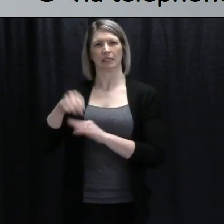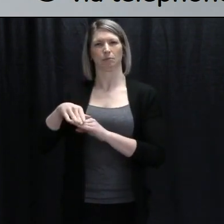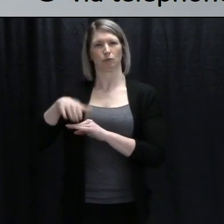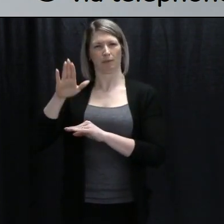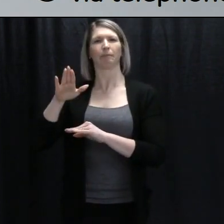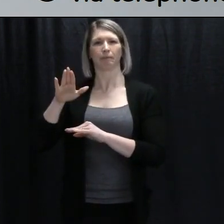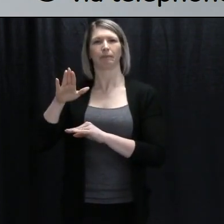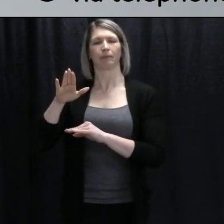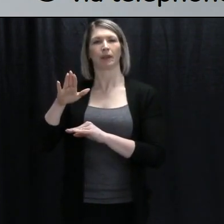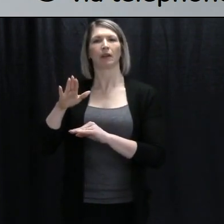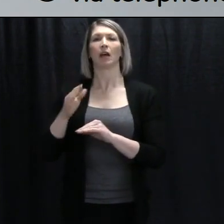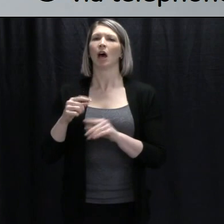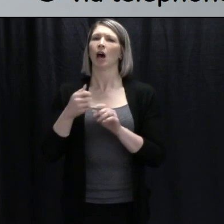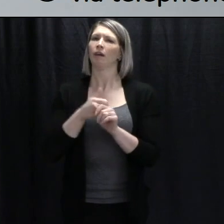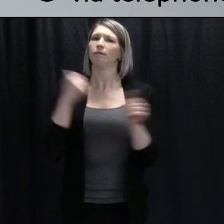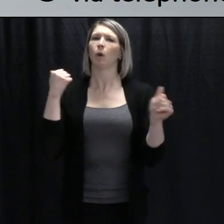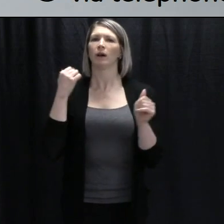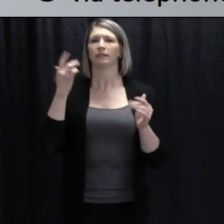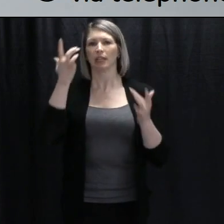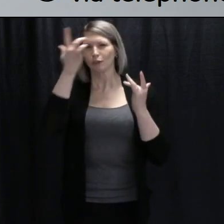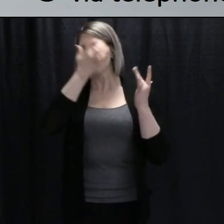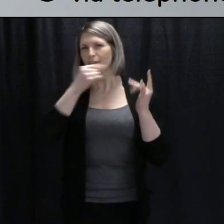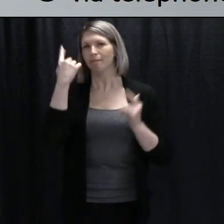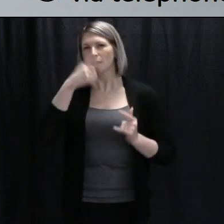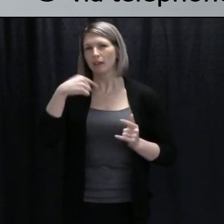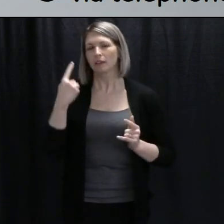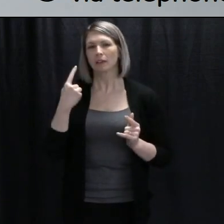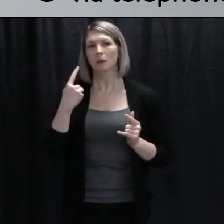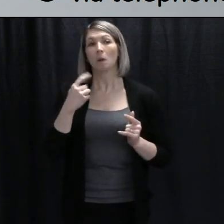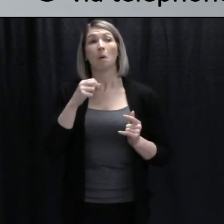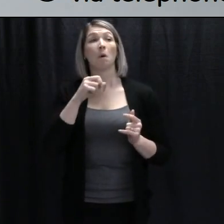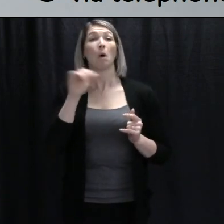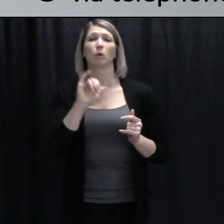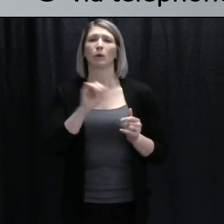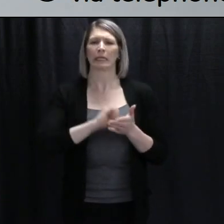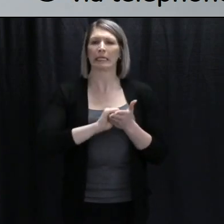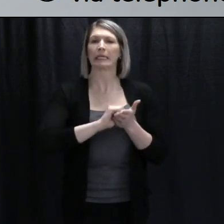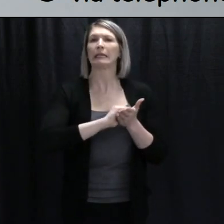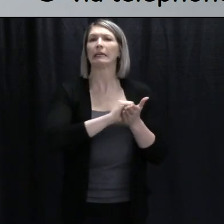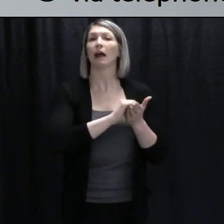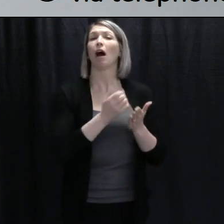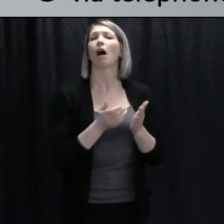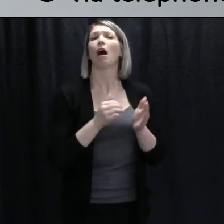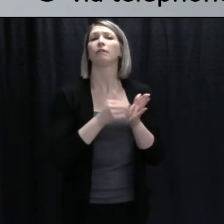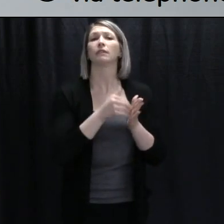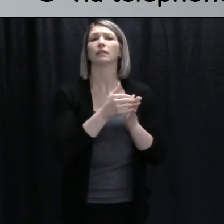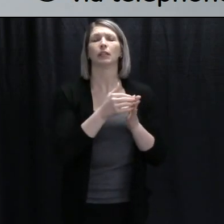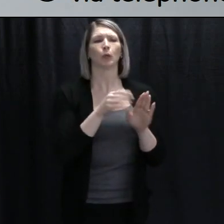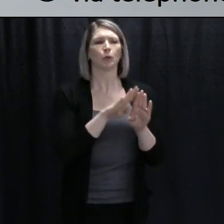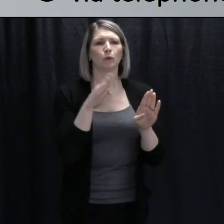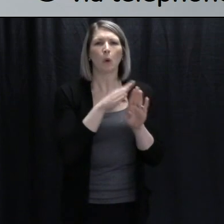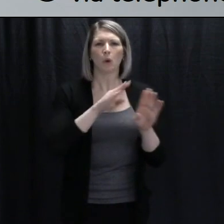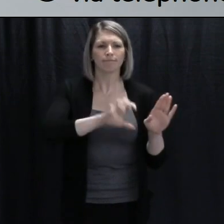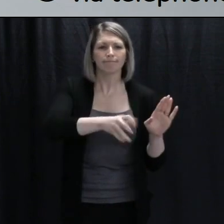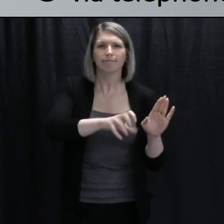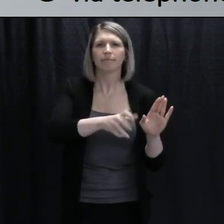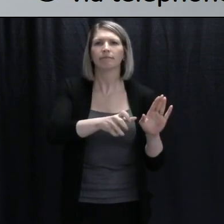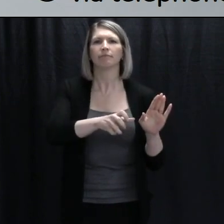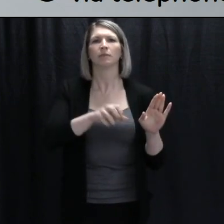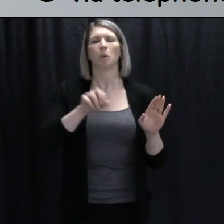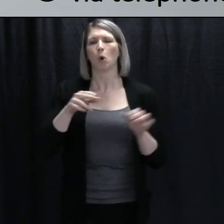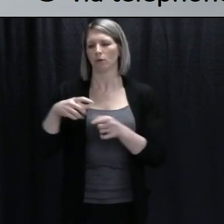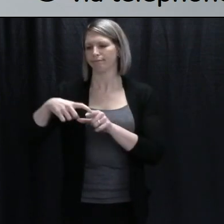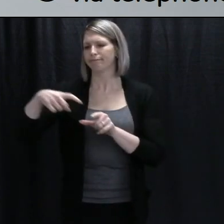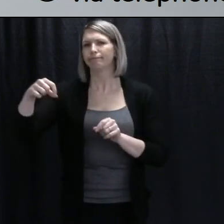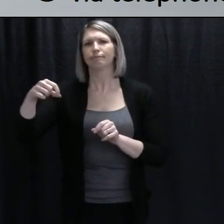face. Regularly clean high-touch surfaces such as doorknobs, remotes, and phones. Only go out when necessary